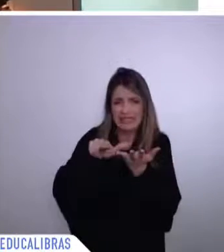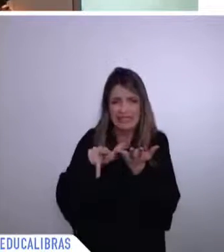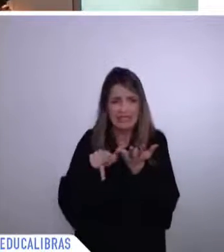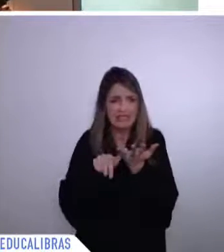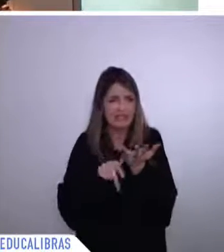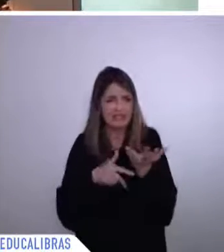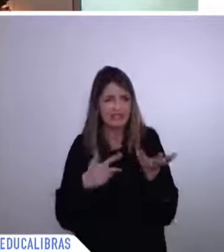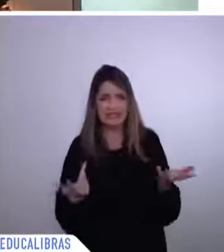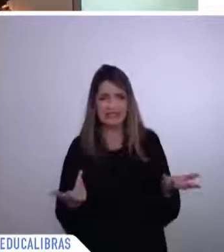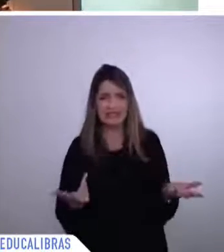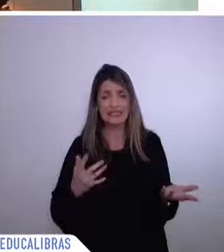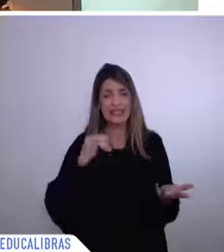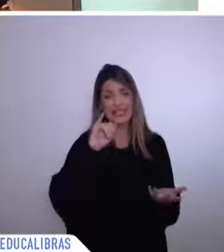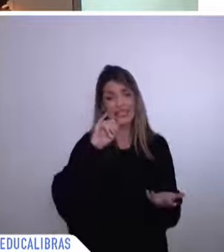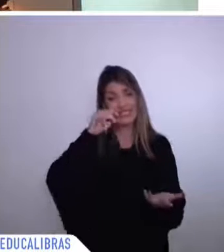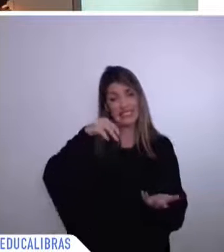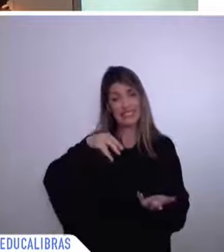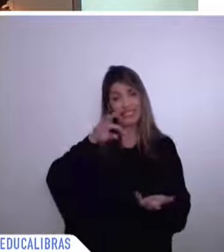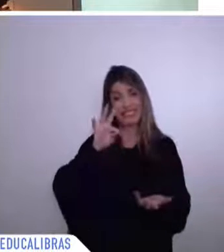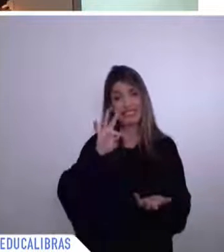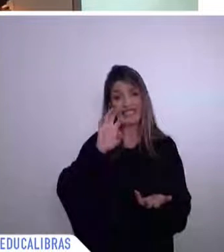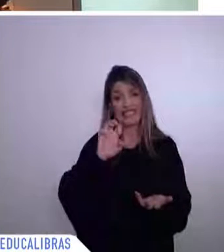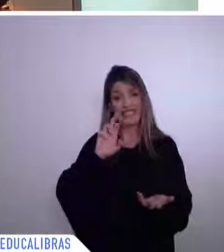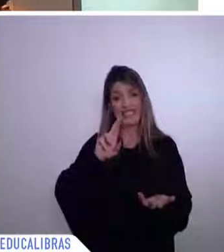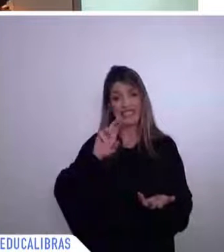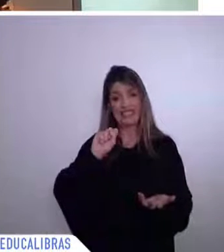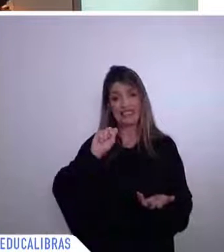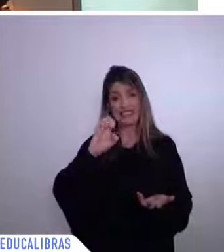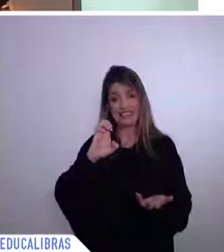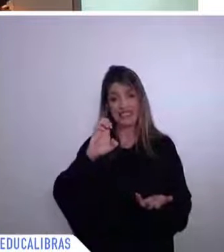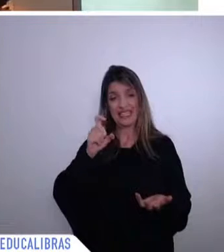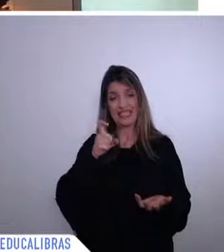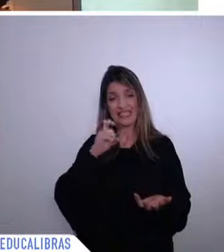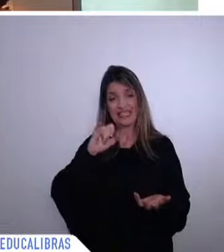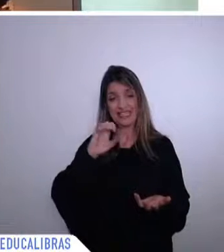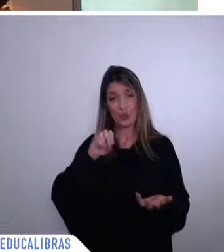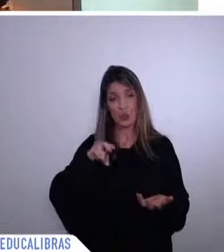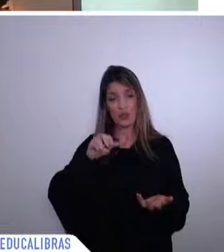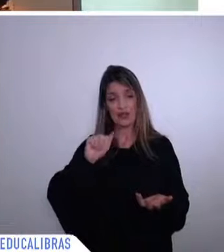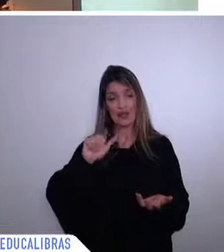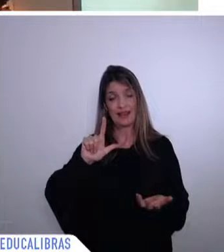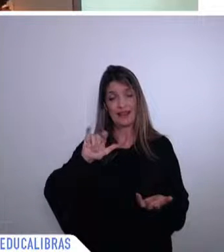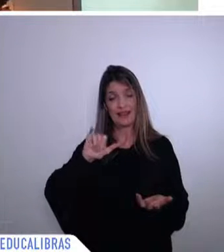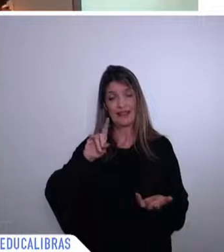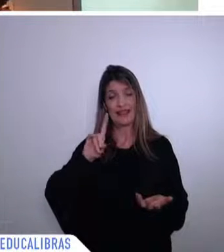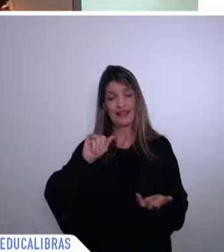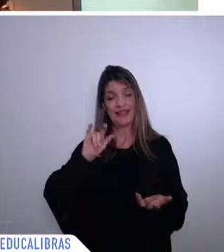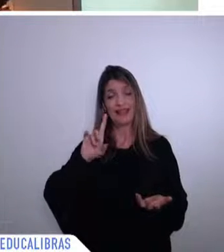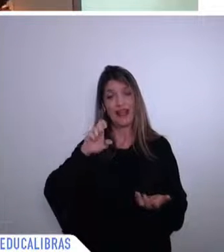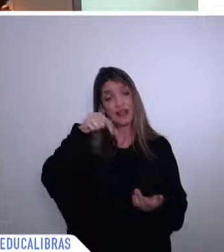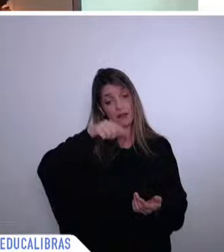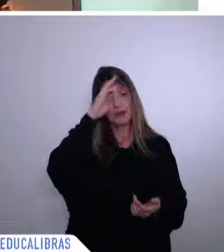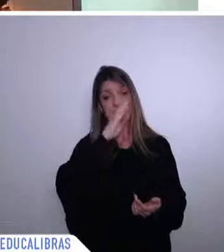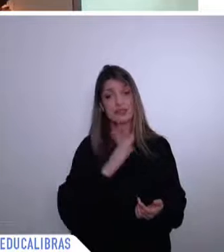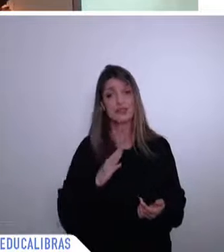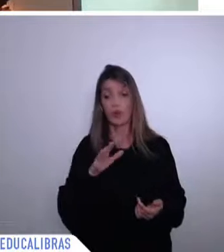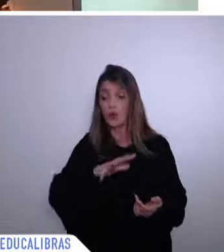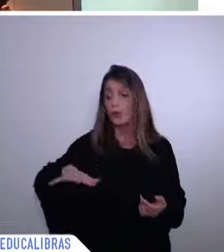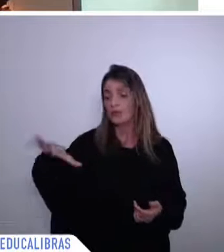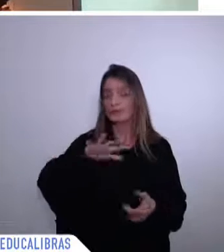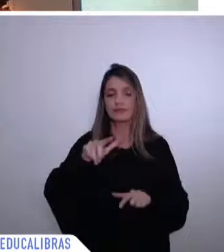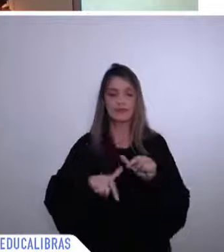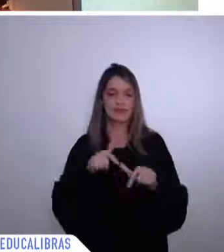We call this intersectionality. The intersectionality is especially relevant for Brazil and for Brazil's